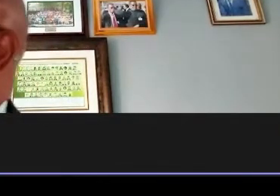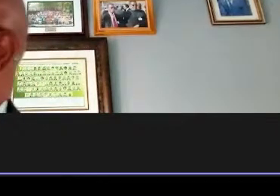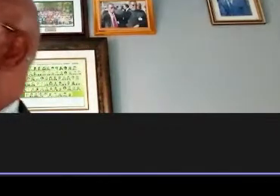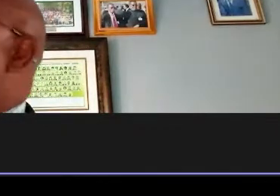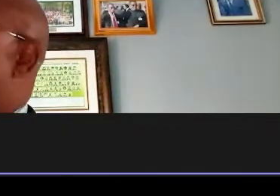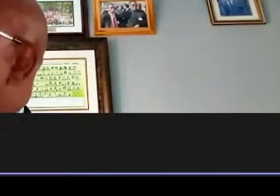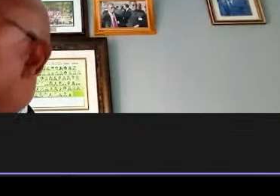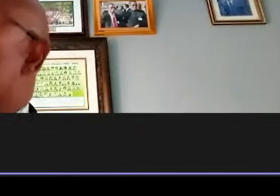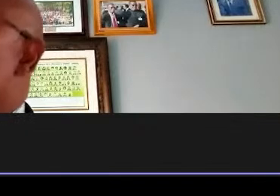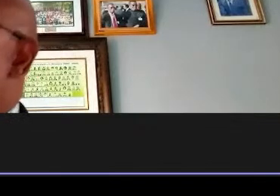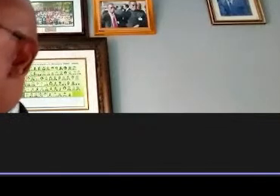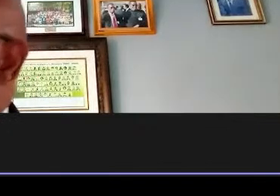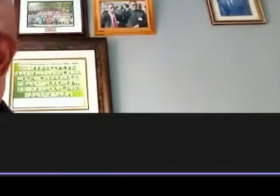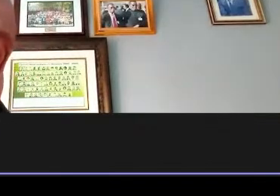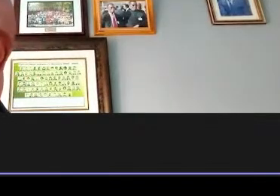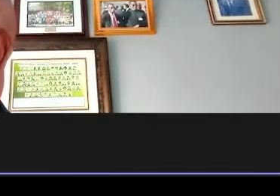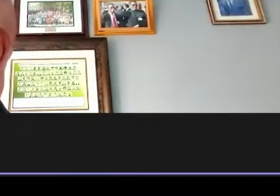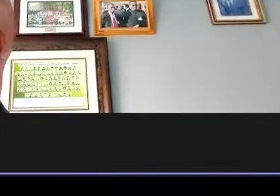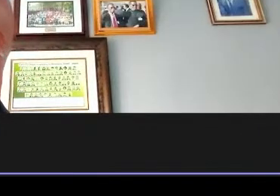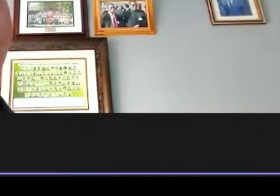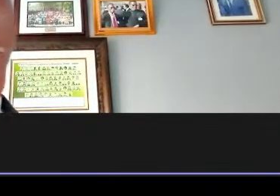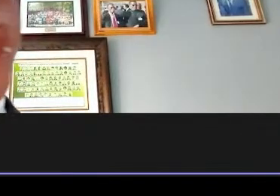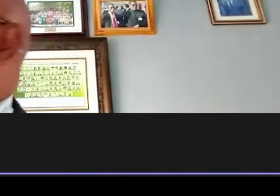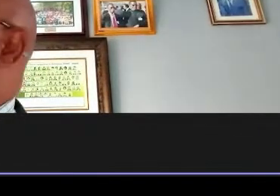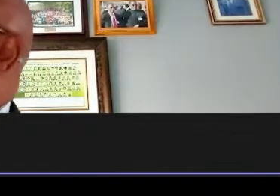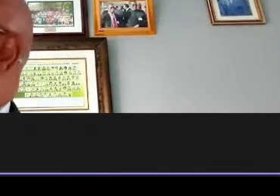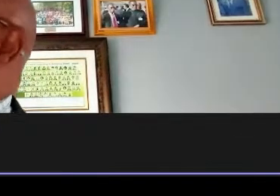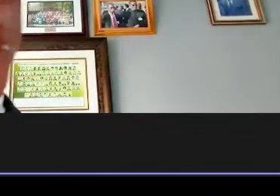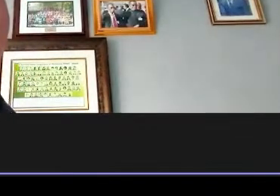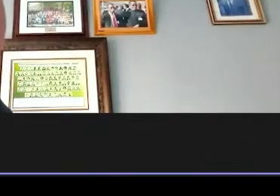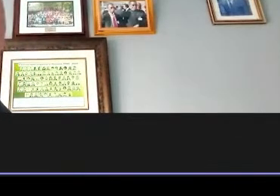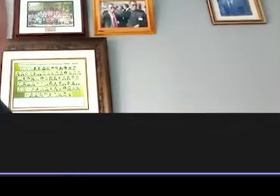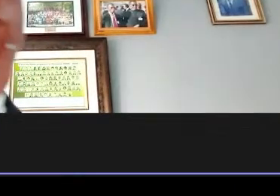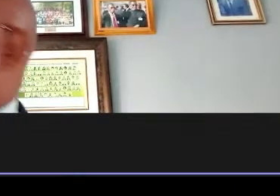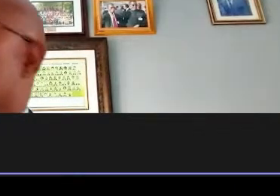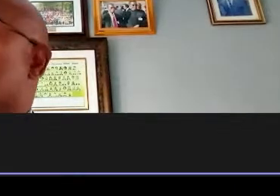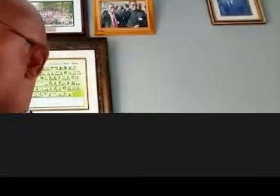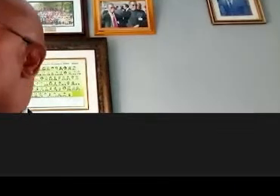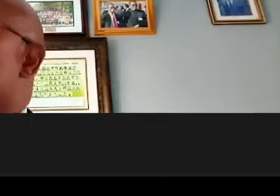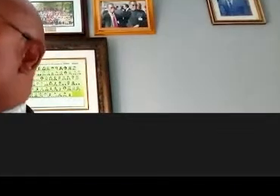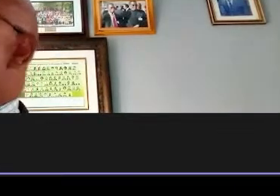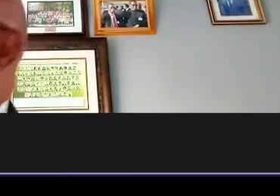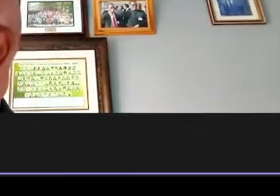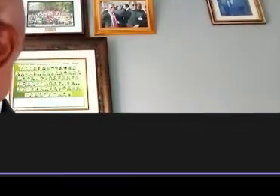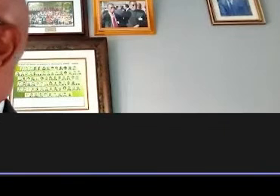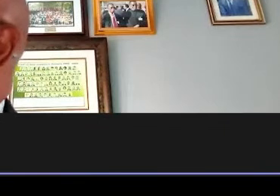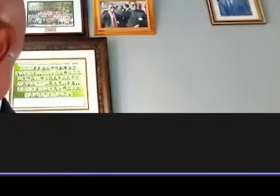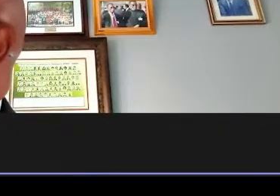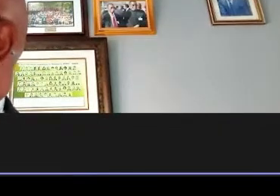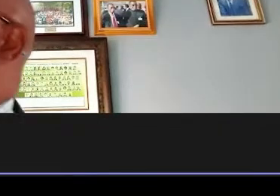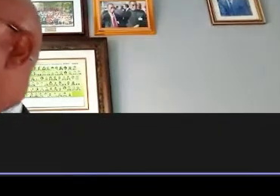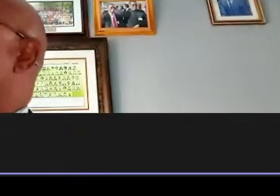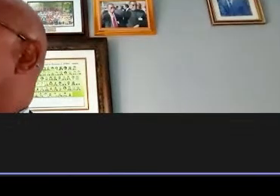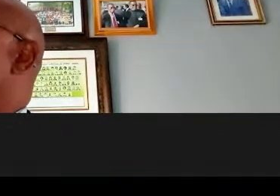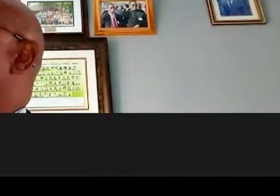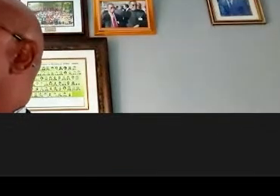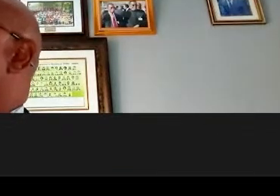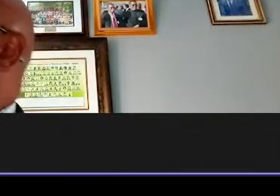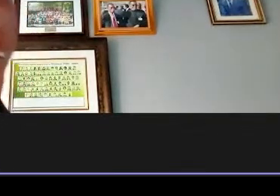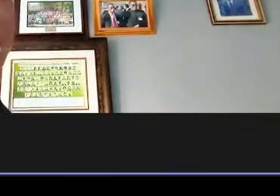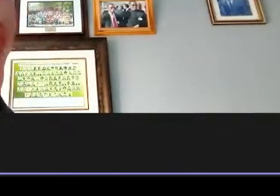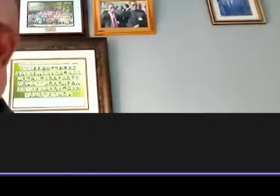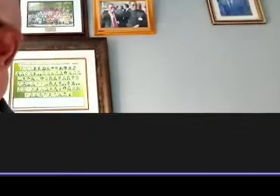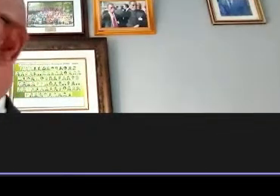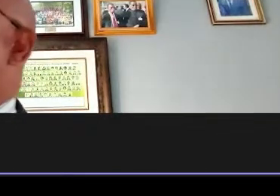party or close to a branch in the ANC, you must not expect anything. The promise of free houses,